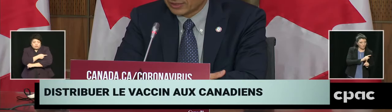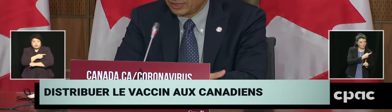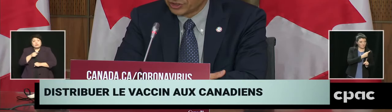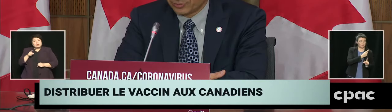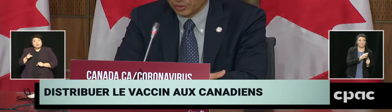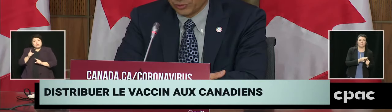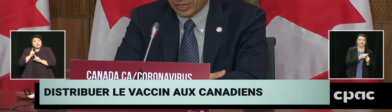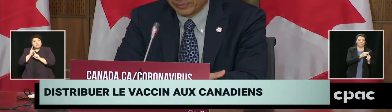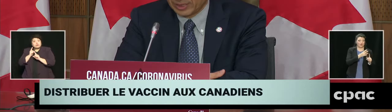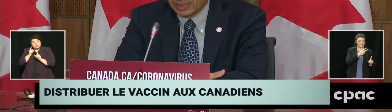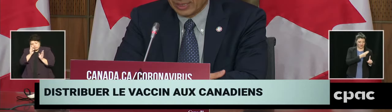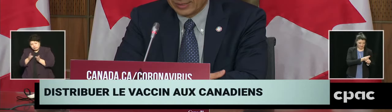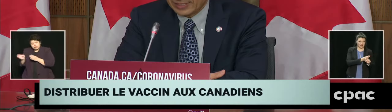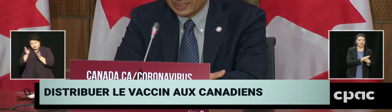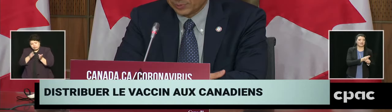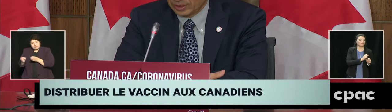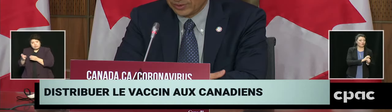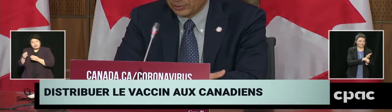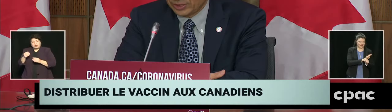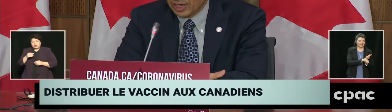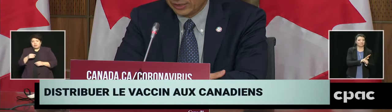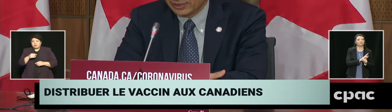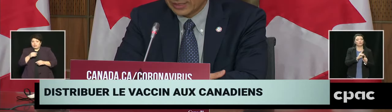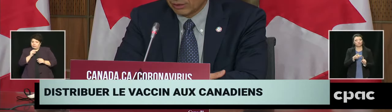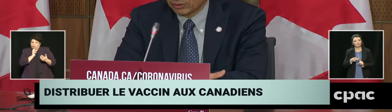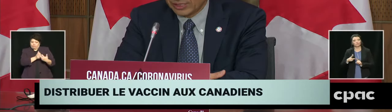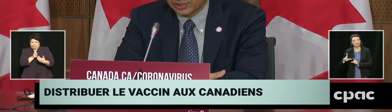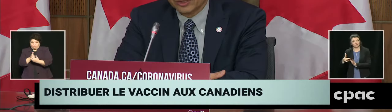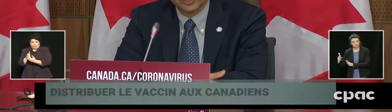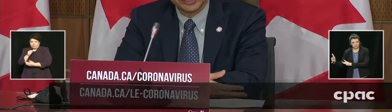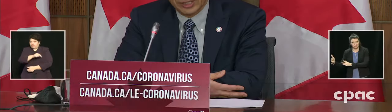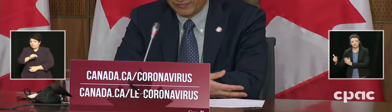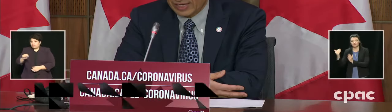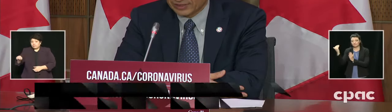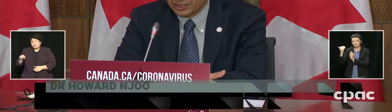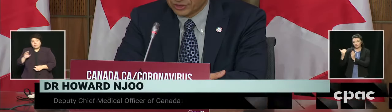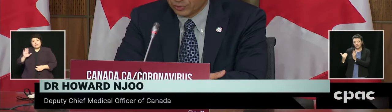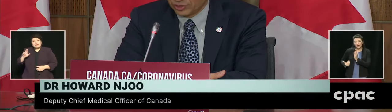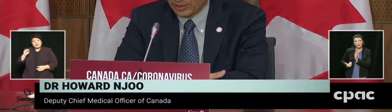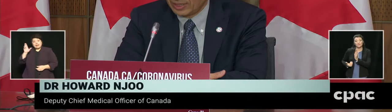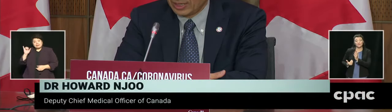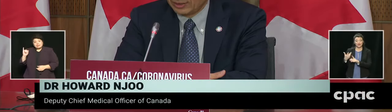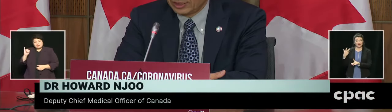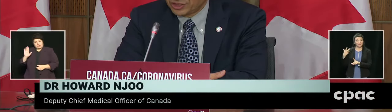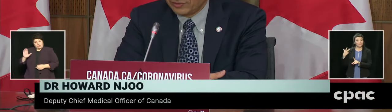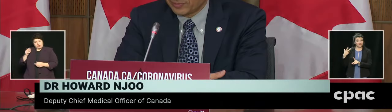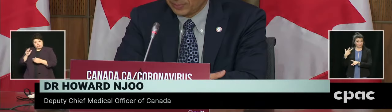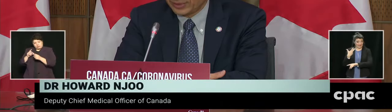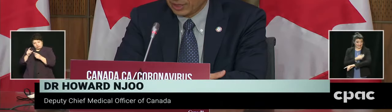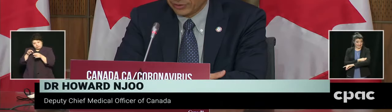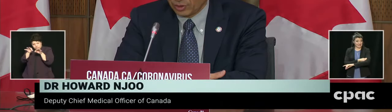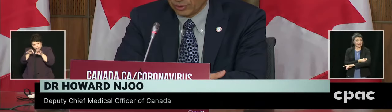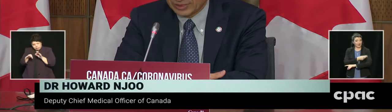targeted vaccination program. NACI's preliminary guidance outlines a targeted vaccination program that